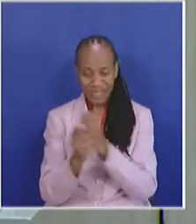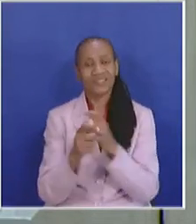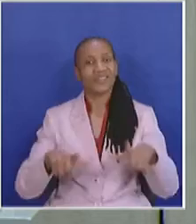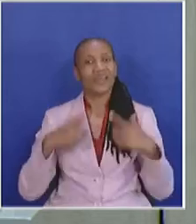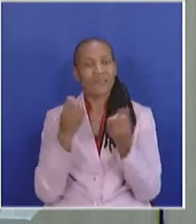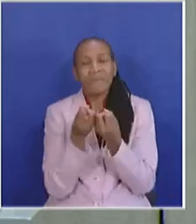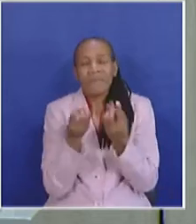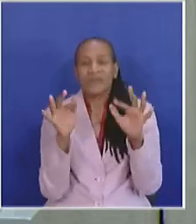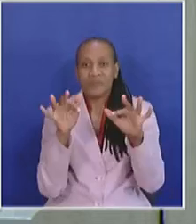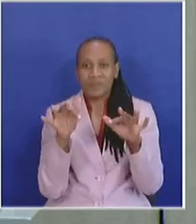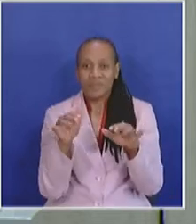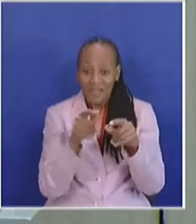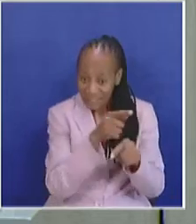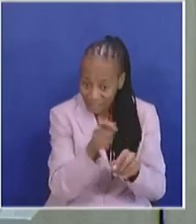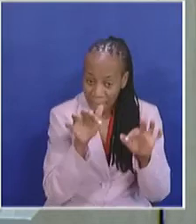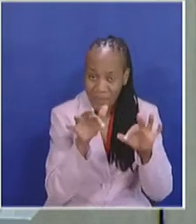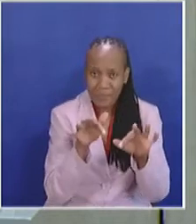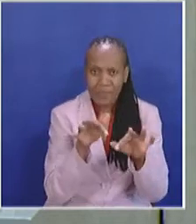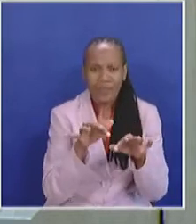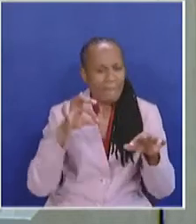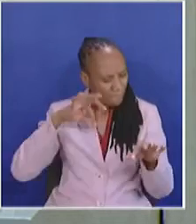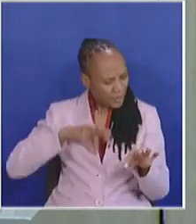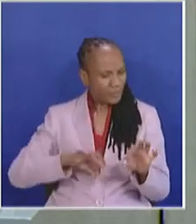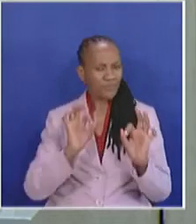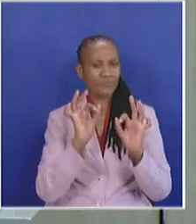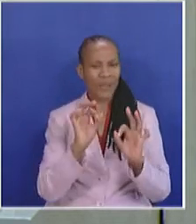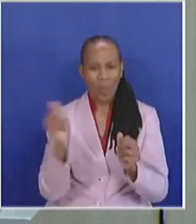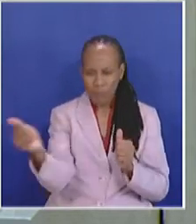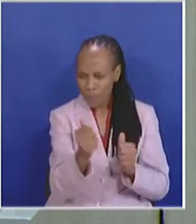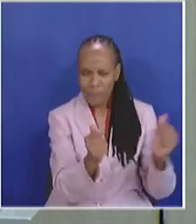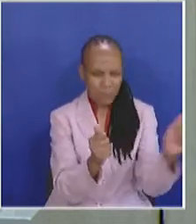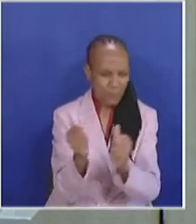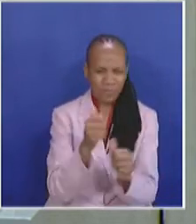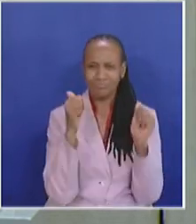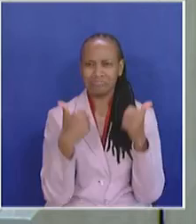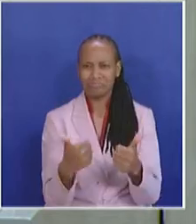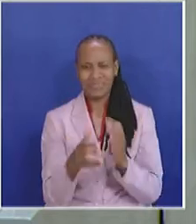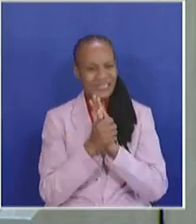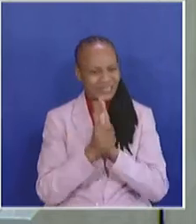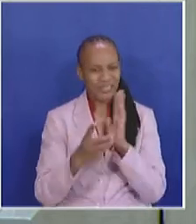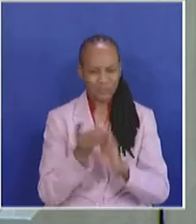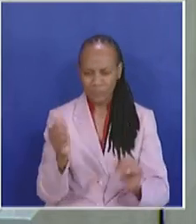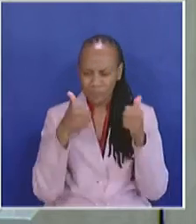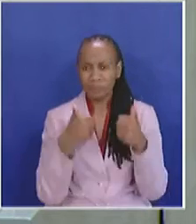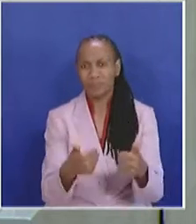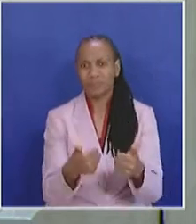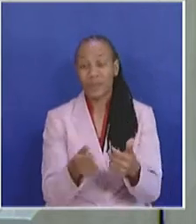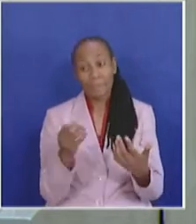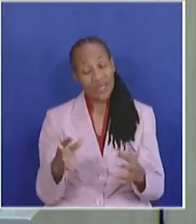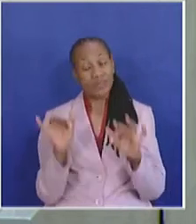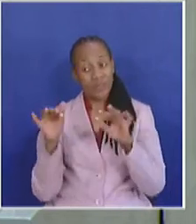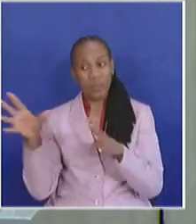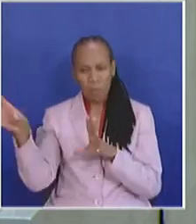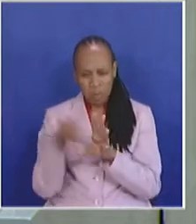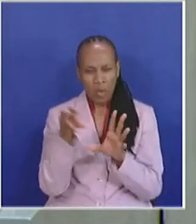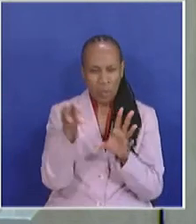are also benefiting from local procurement, employment opportunities, skills development. However, due to ever-growing population